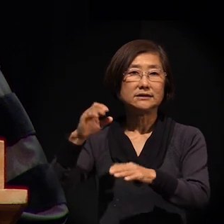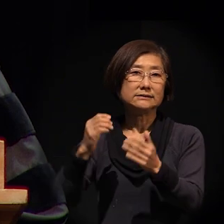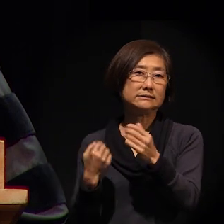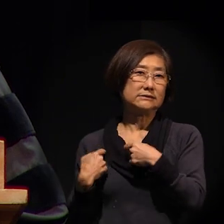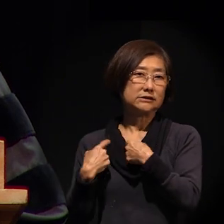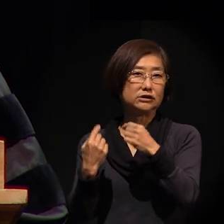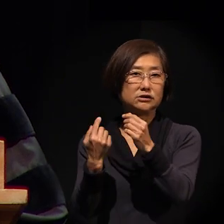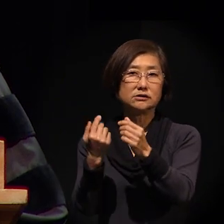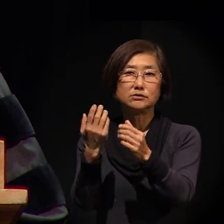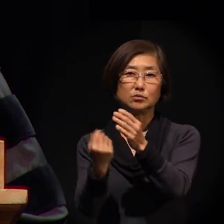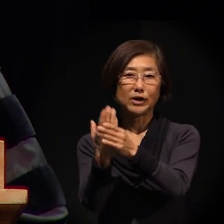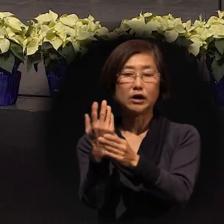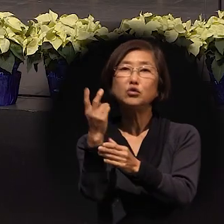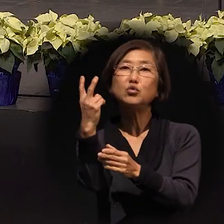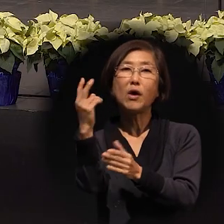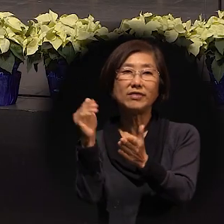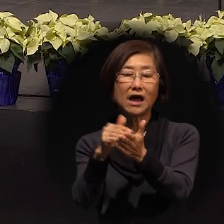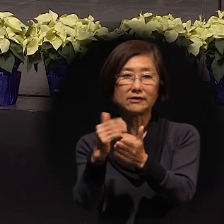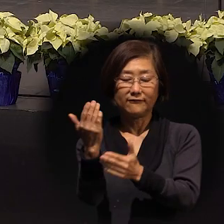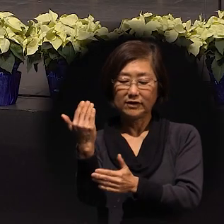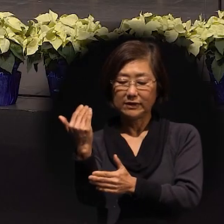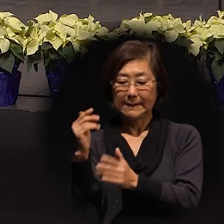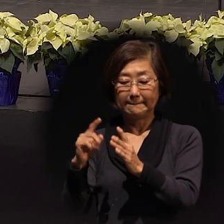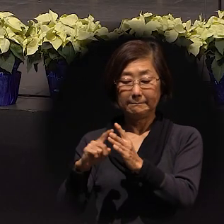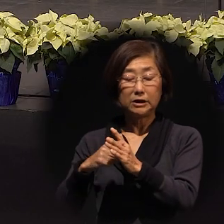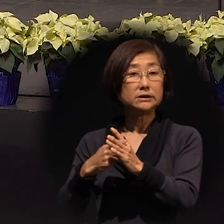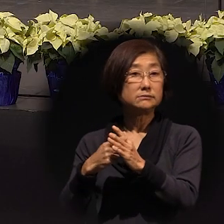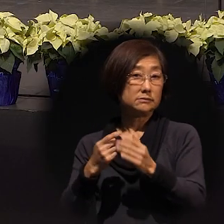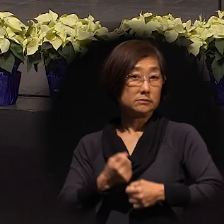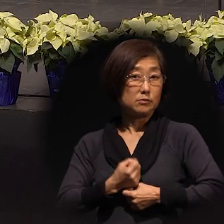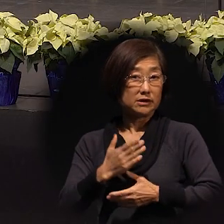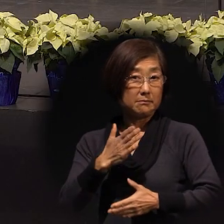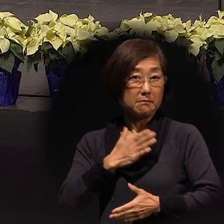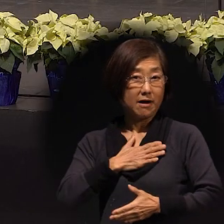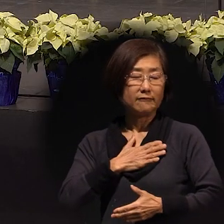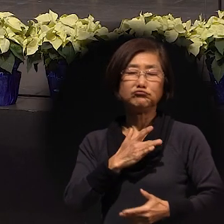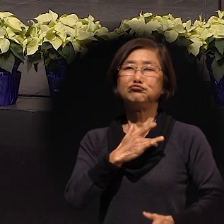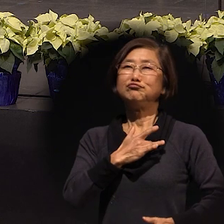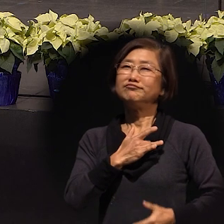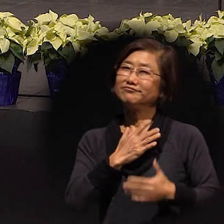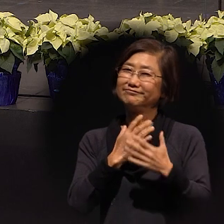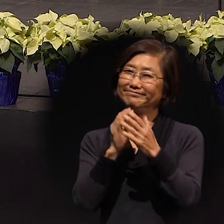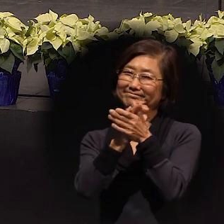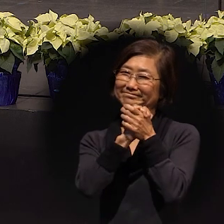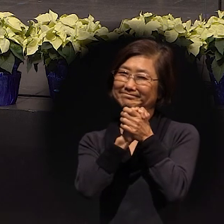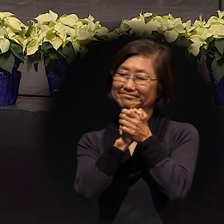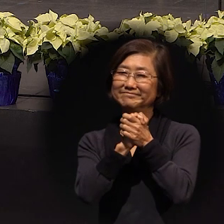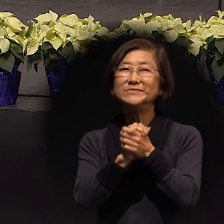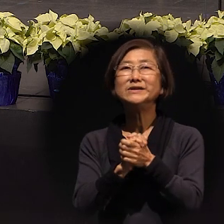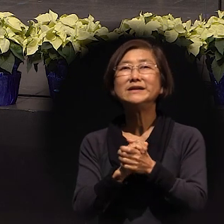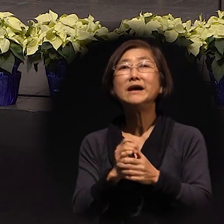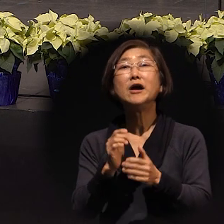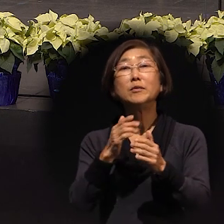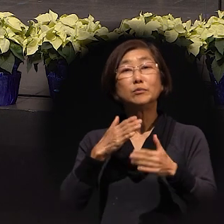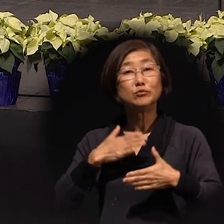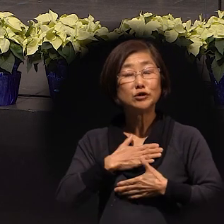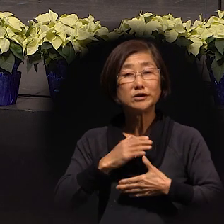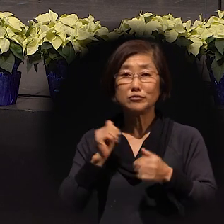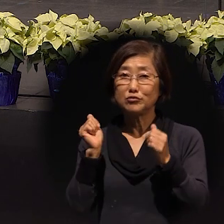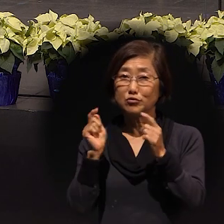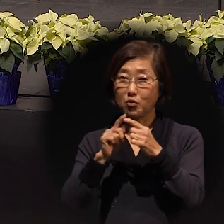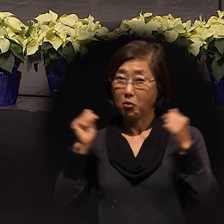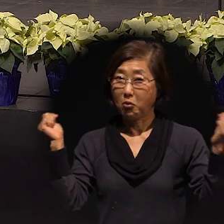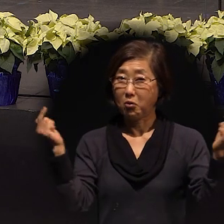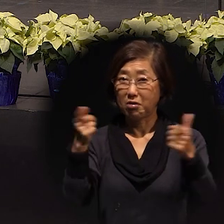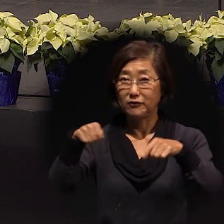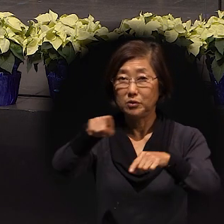of 2015. I would like to begin by expressing my heartfelt congratulations and appreciation